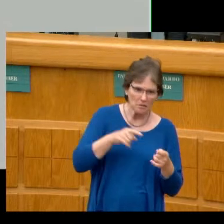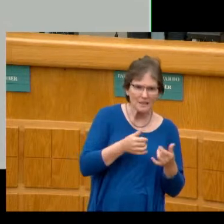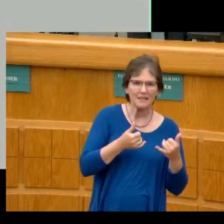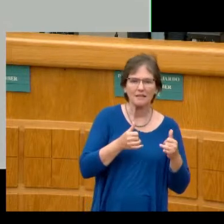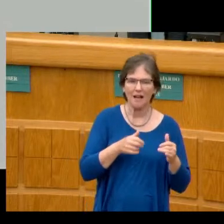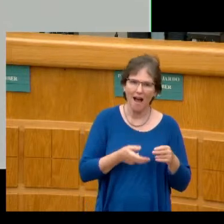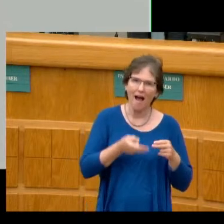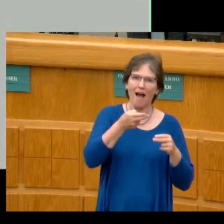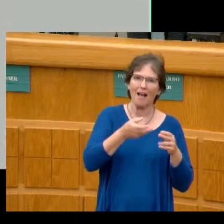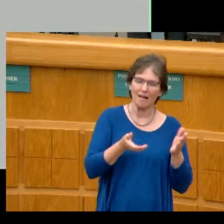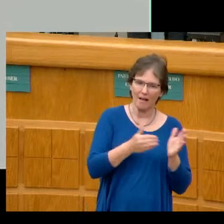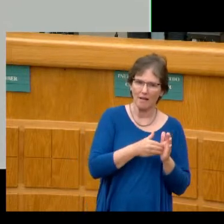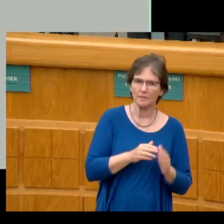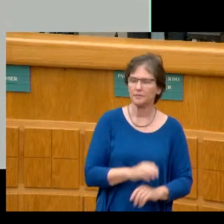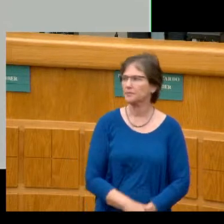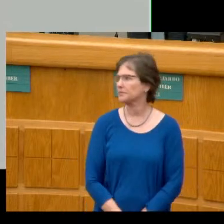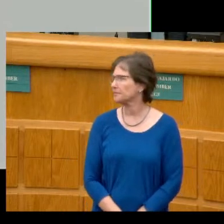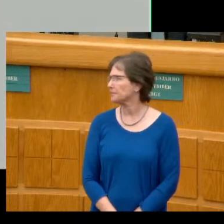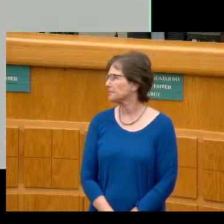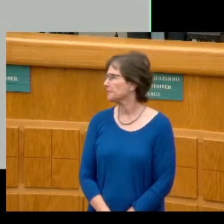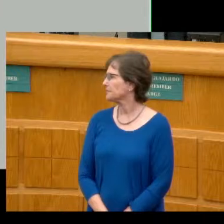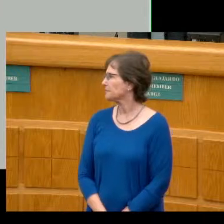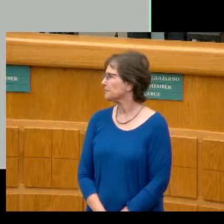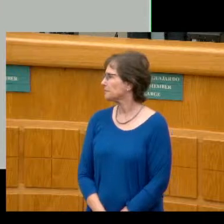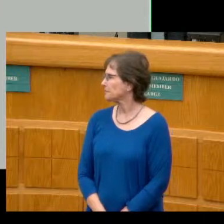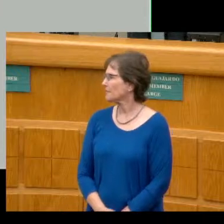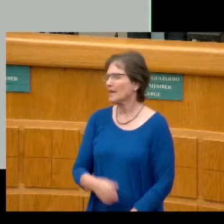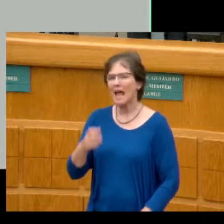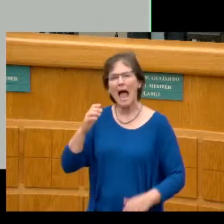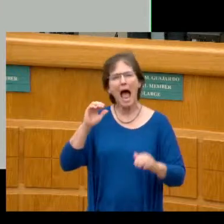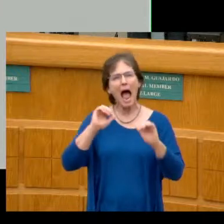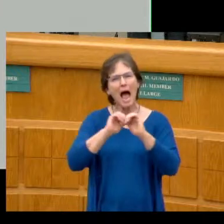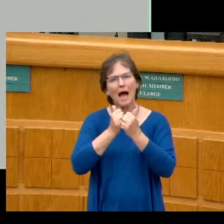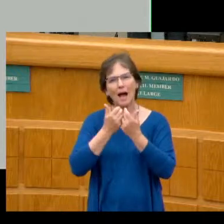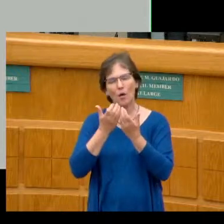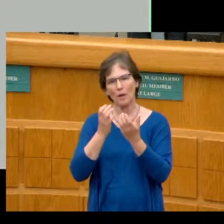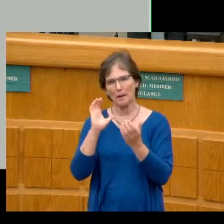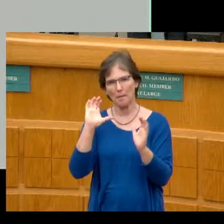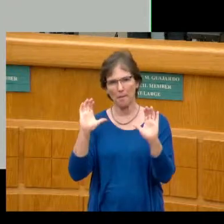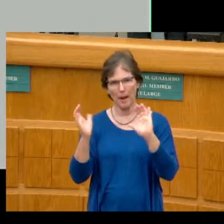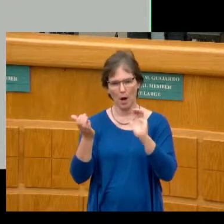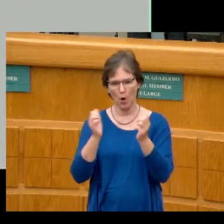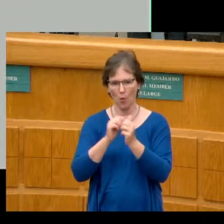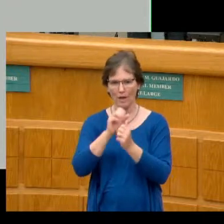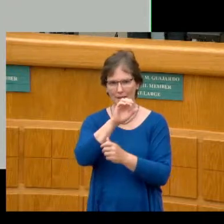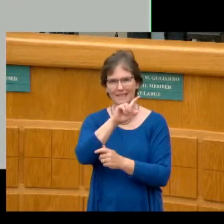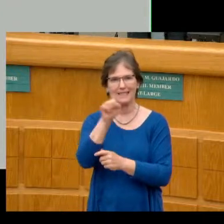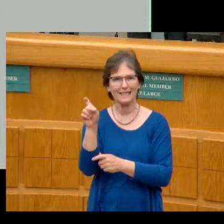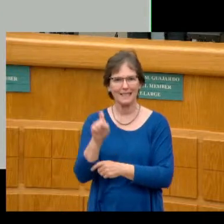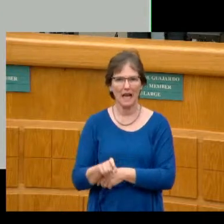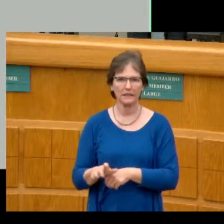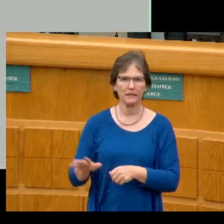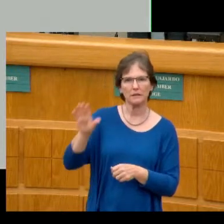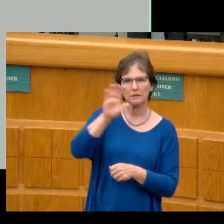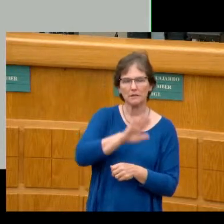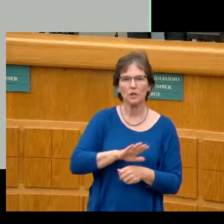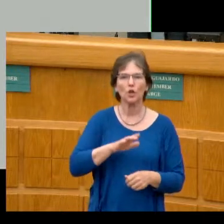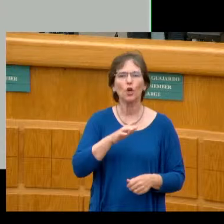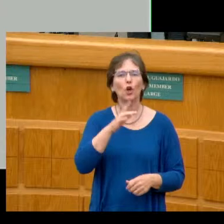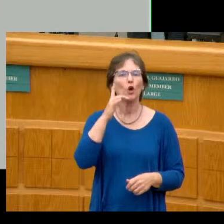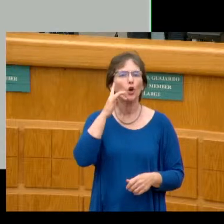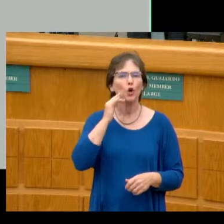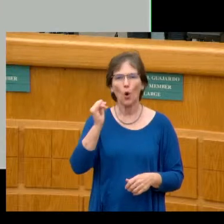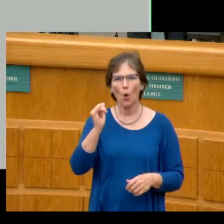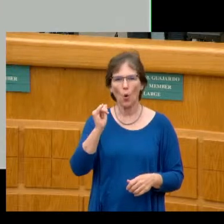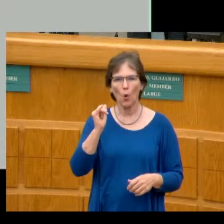of the total positivity rate. Nonetheless, everything's up across the board through time, and you can compare back to the left side